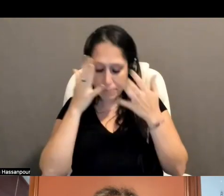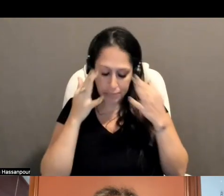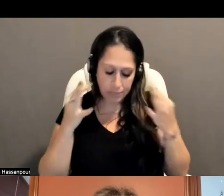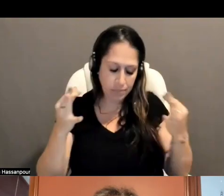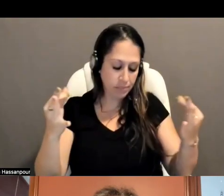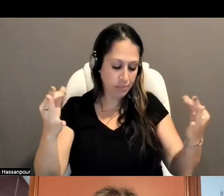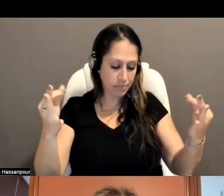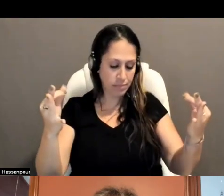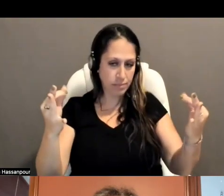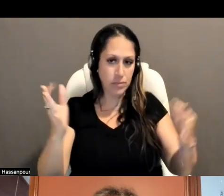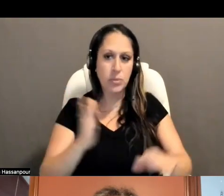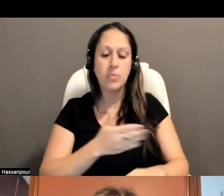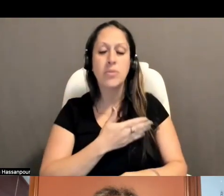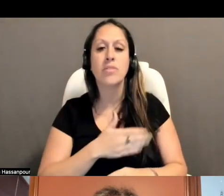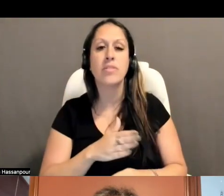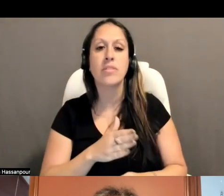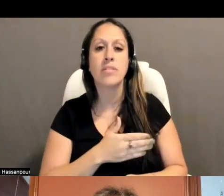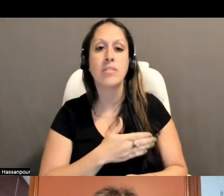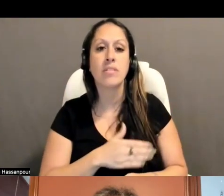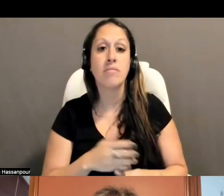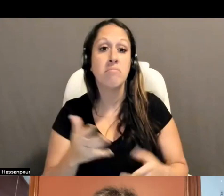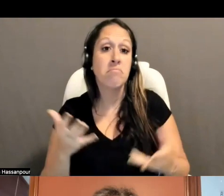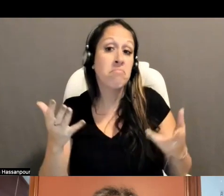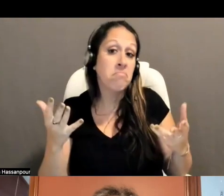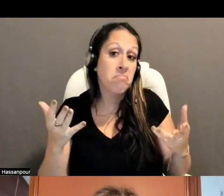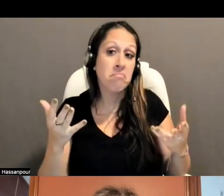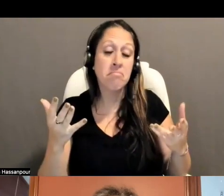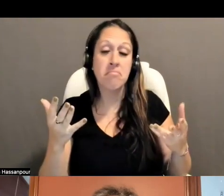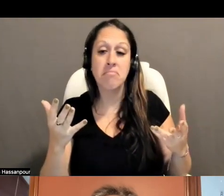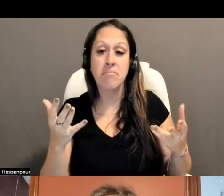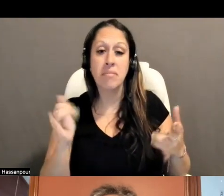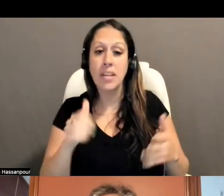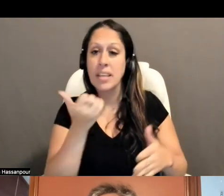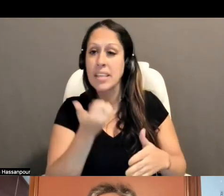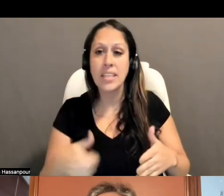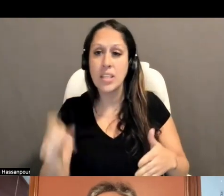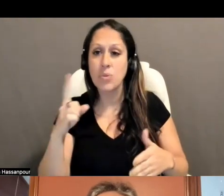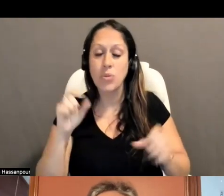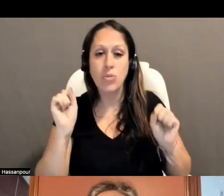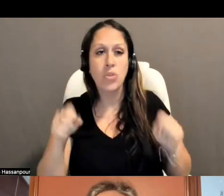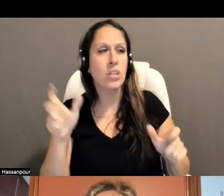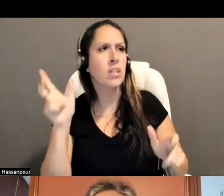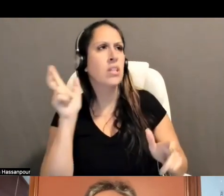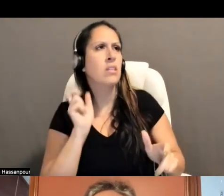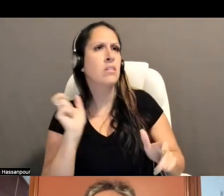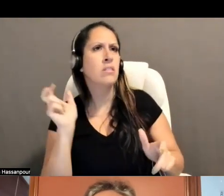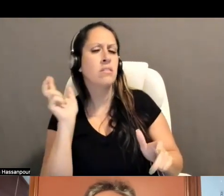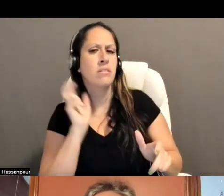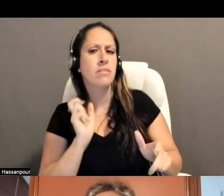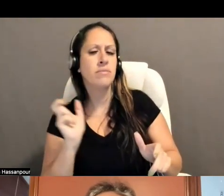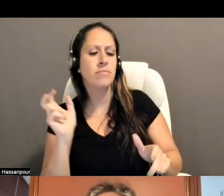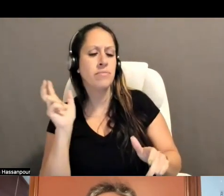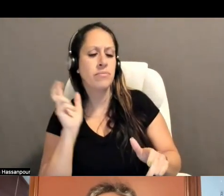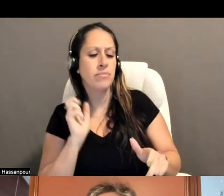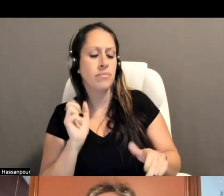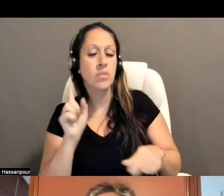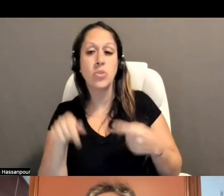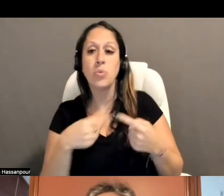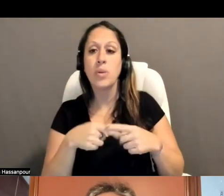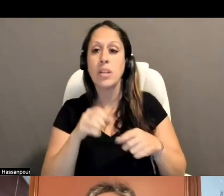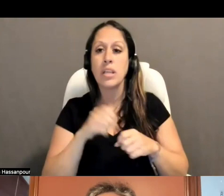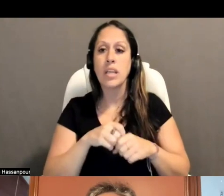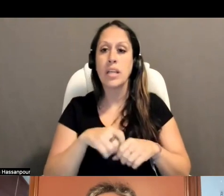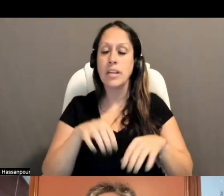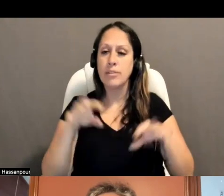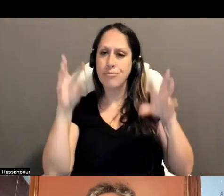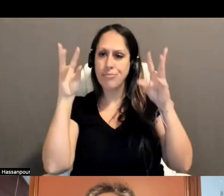music, uh, that anybody could listen to when they're in a